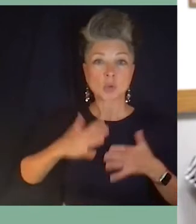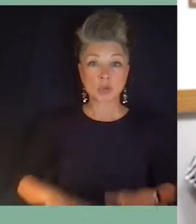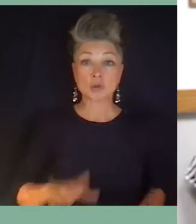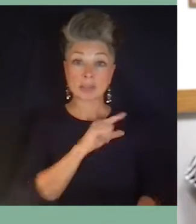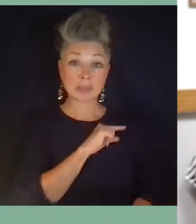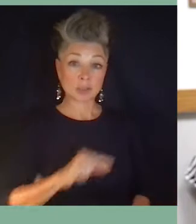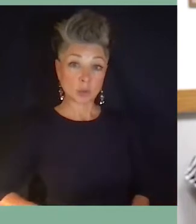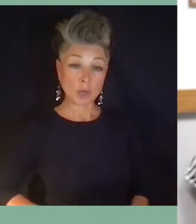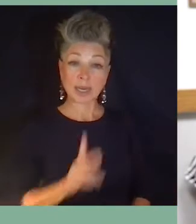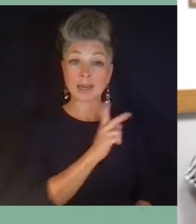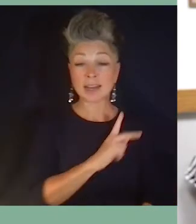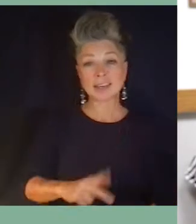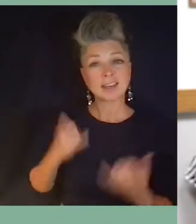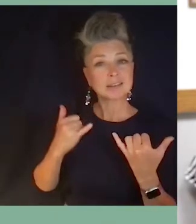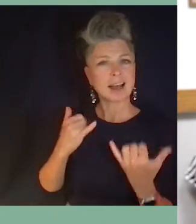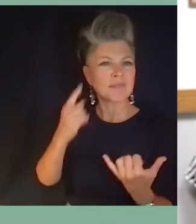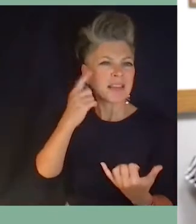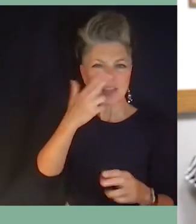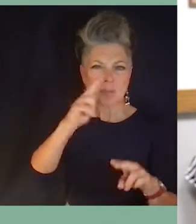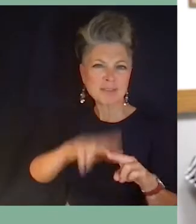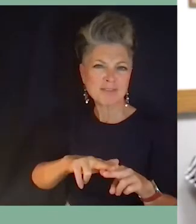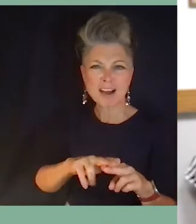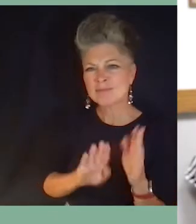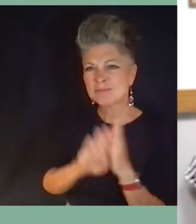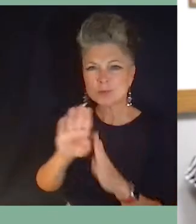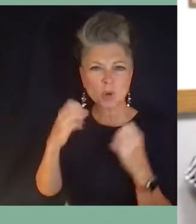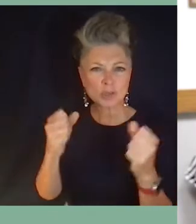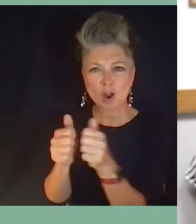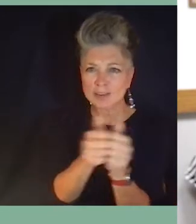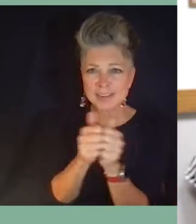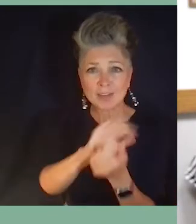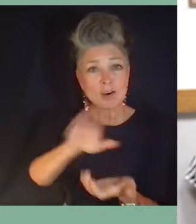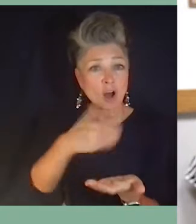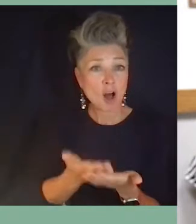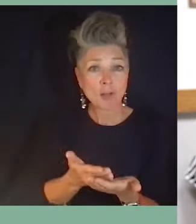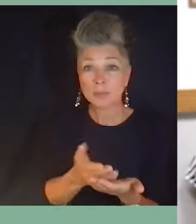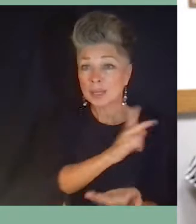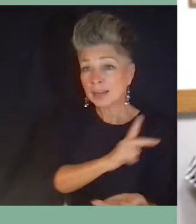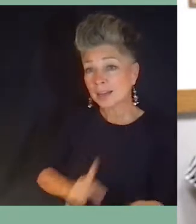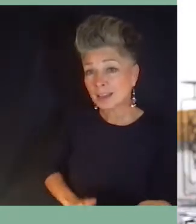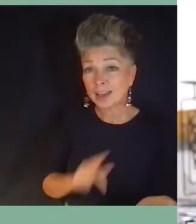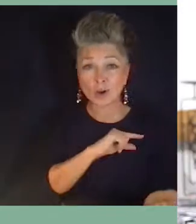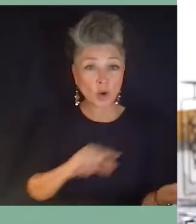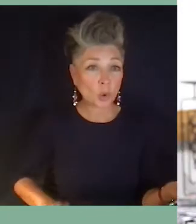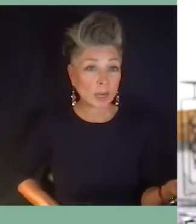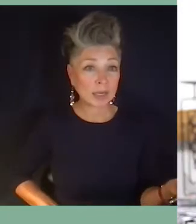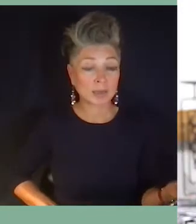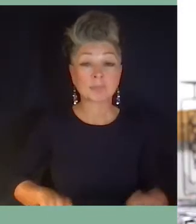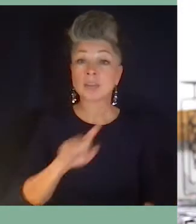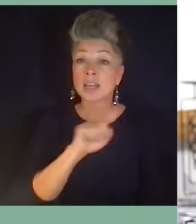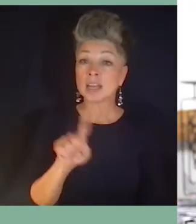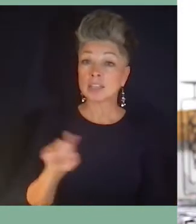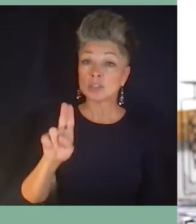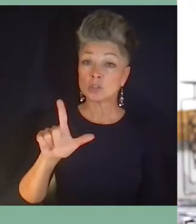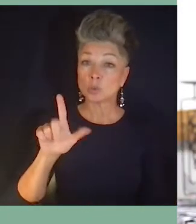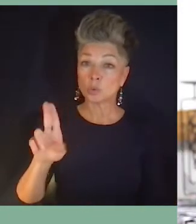queens today because I thought it would be just fun growing strong together, being everybody being a king or a queen. In the Zulu